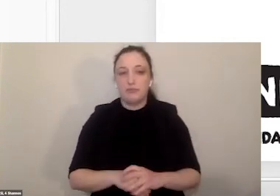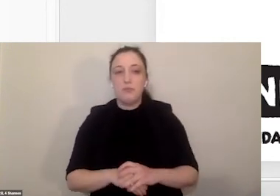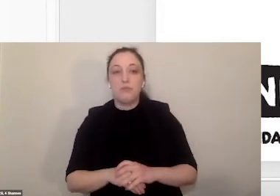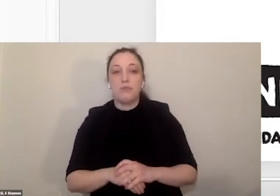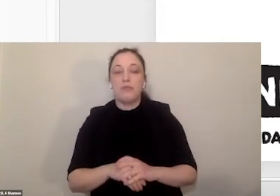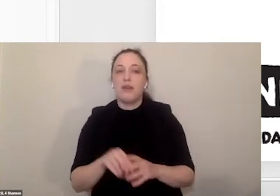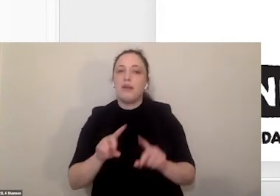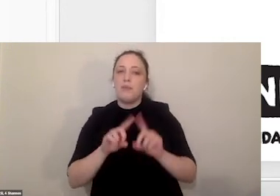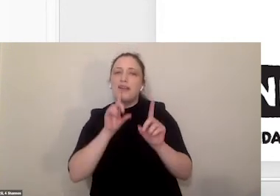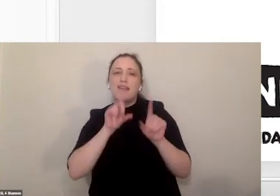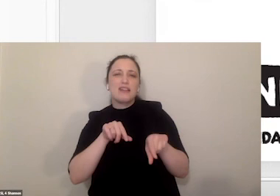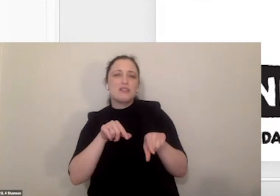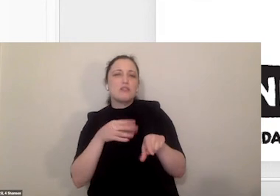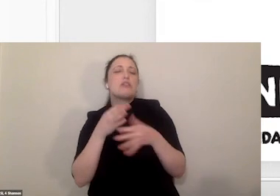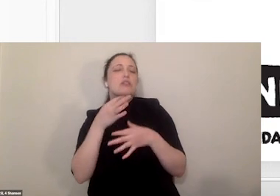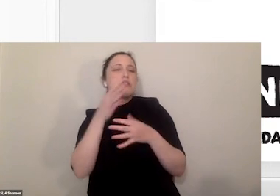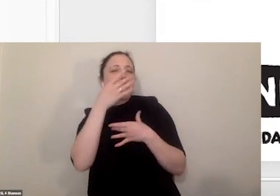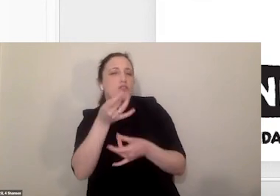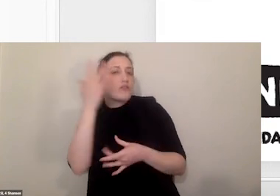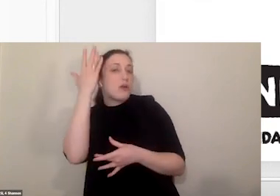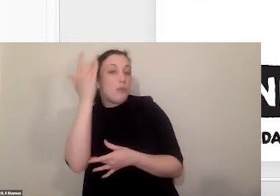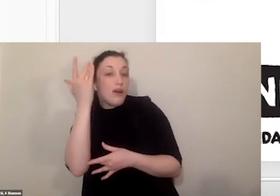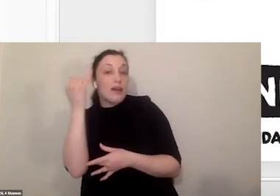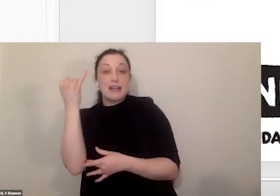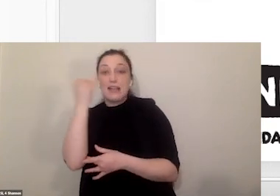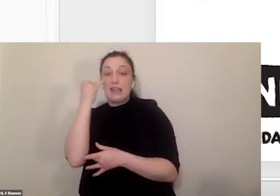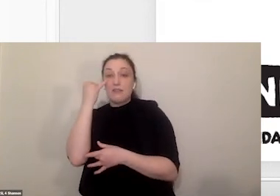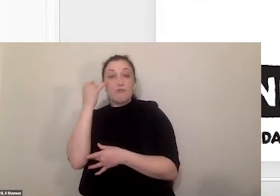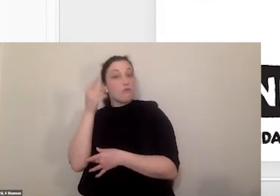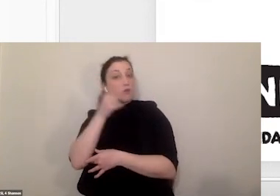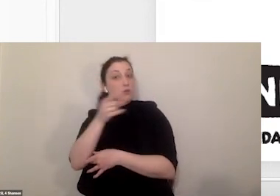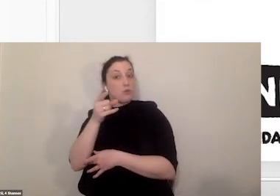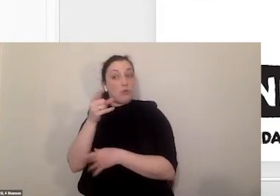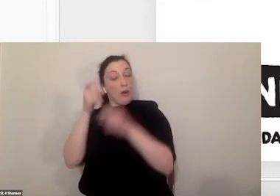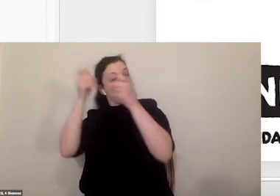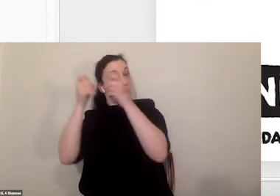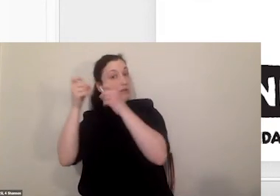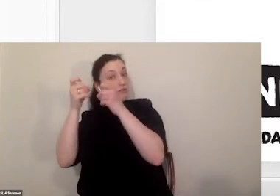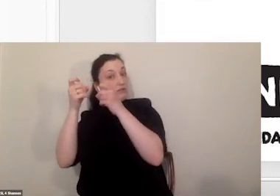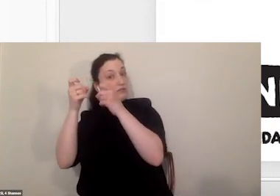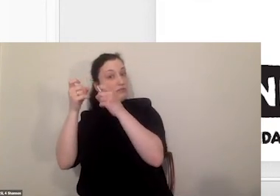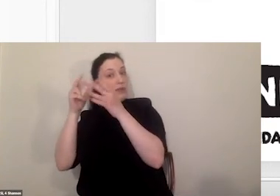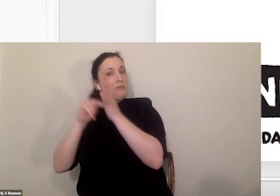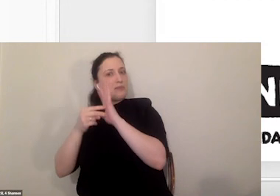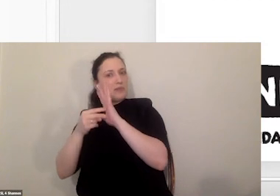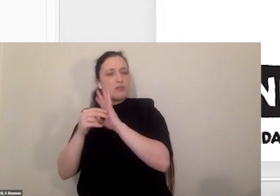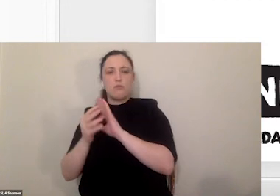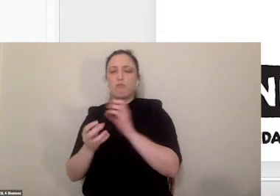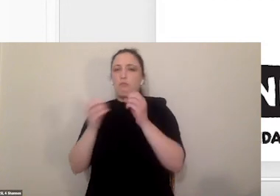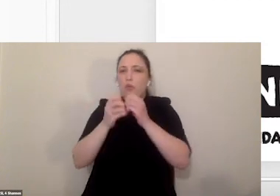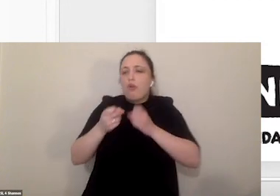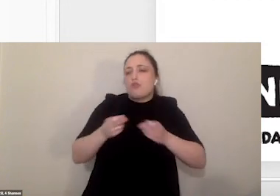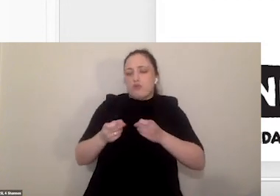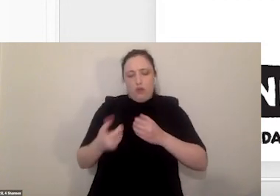because if you're in a management position, you actually have slightly more control of your destiny. And what that means is you have slightly more control over your ability to